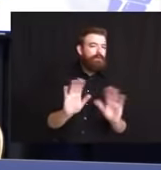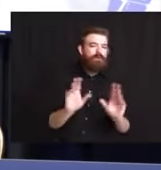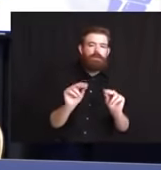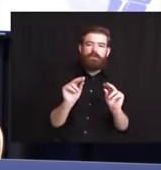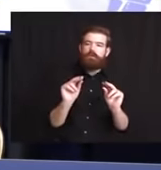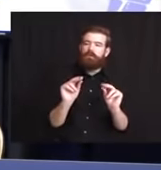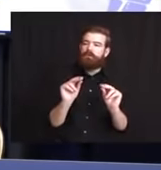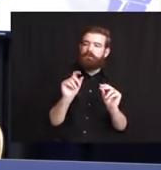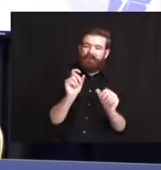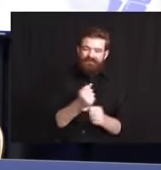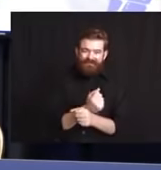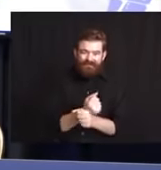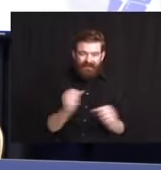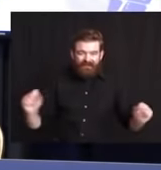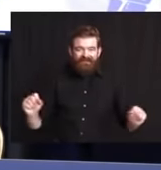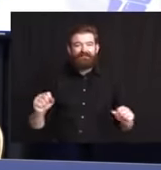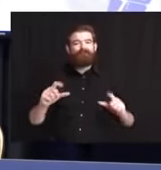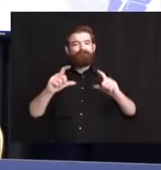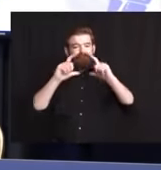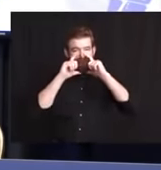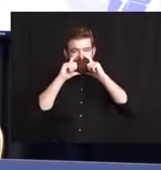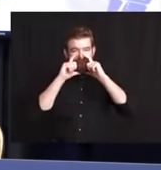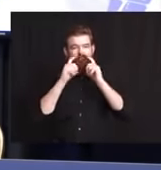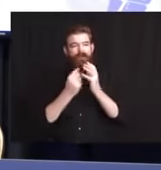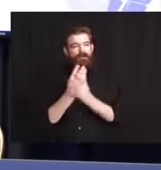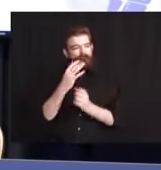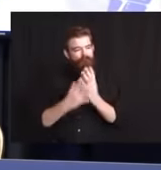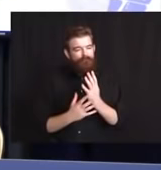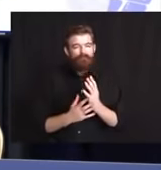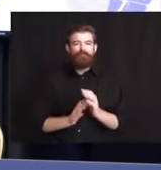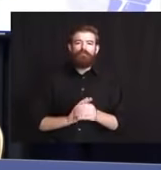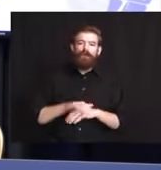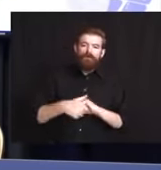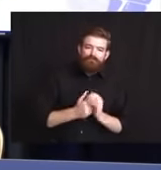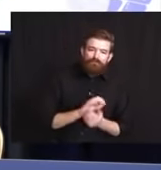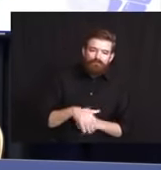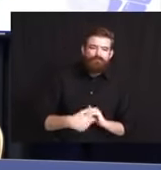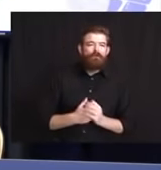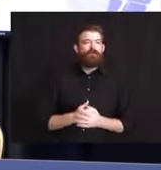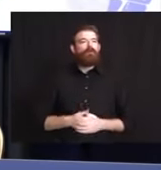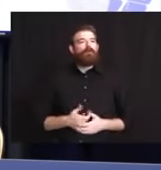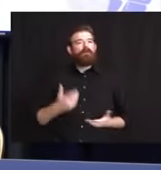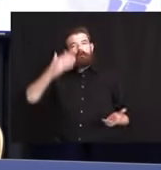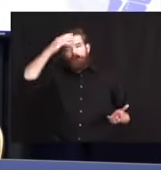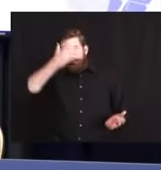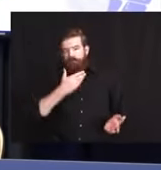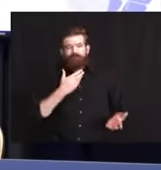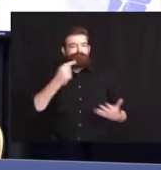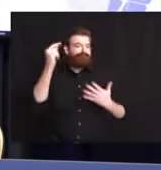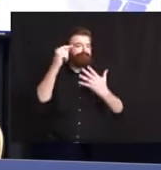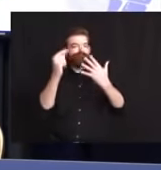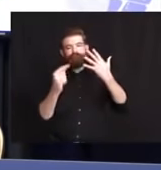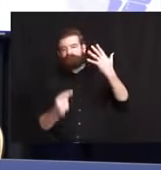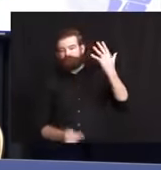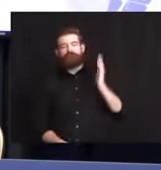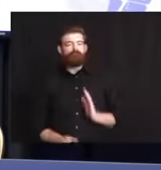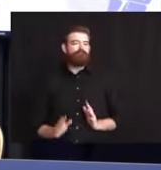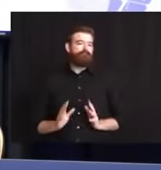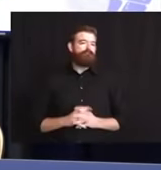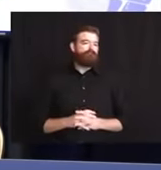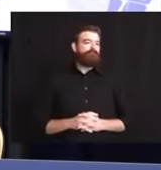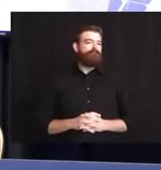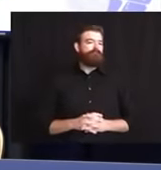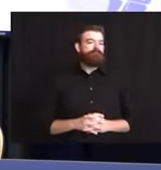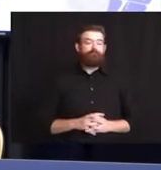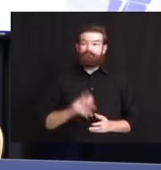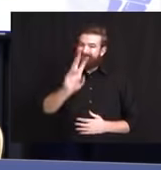of COVID-19 in our state. Stay at least 6 feet apart. Wear a face covering.